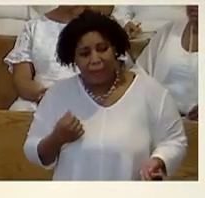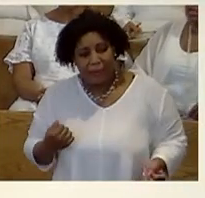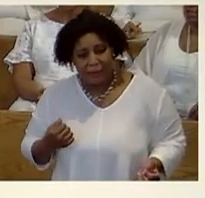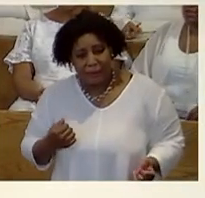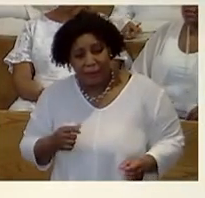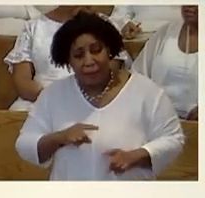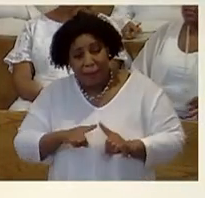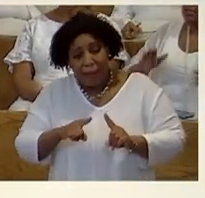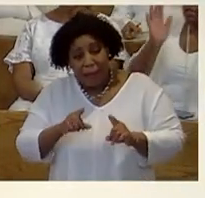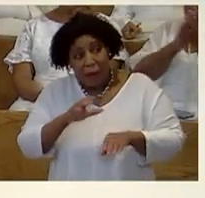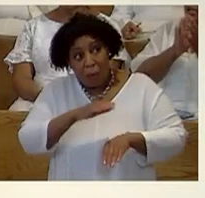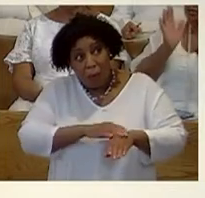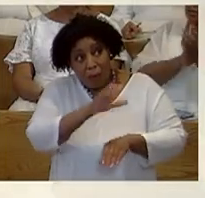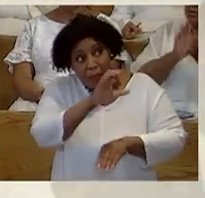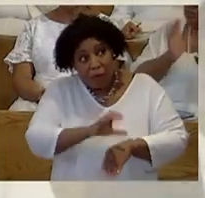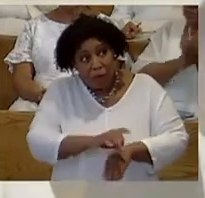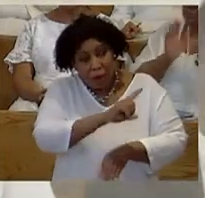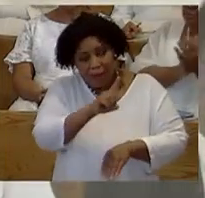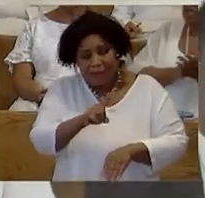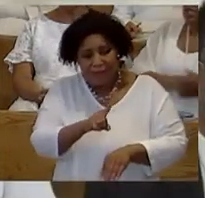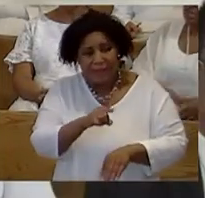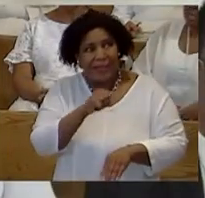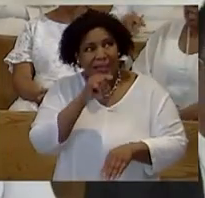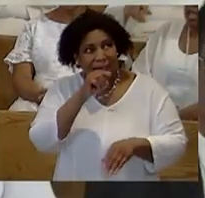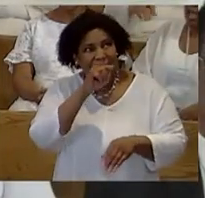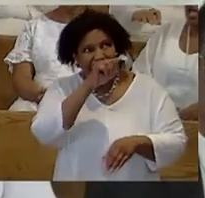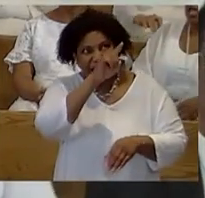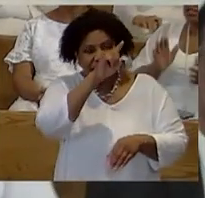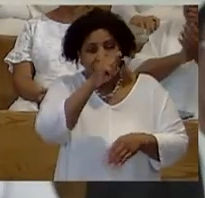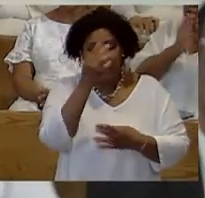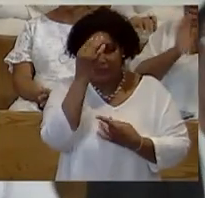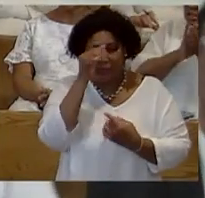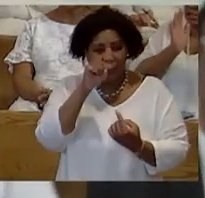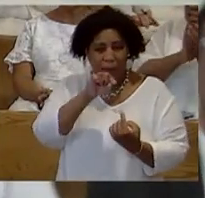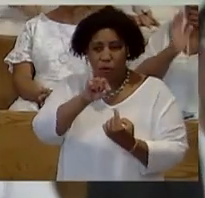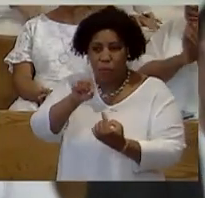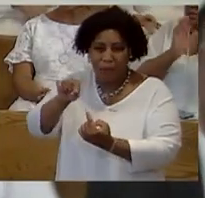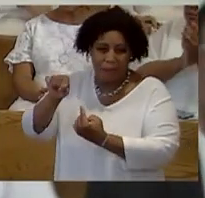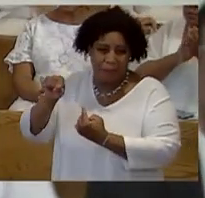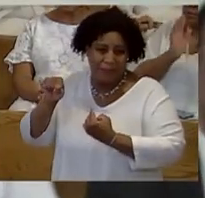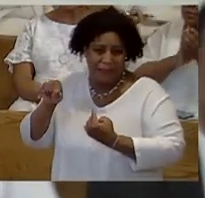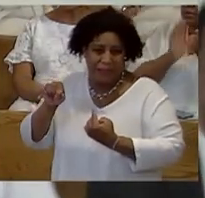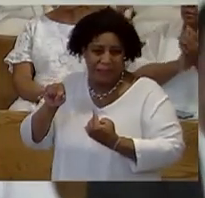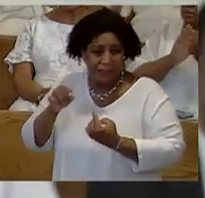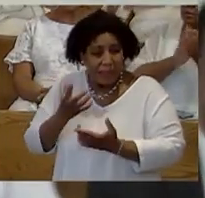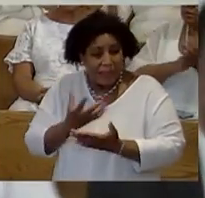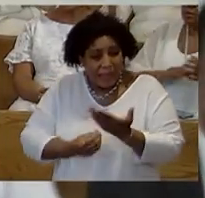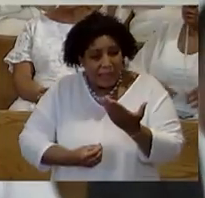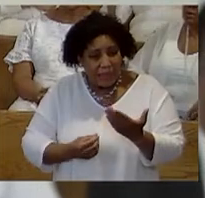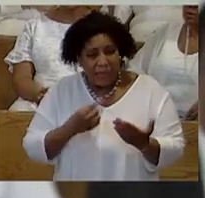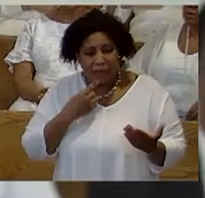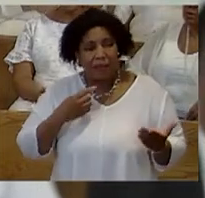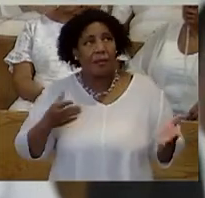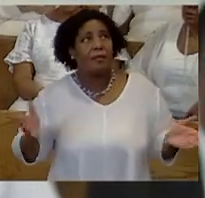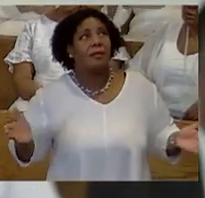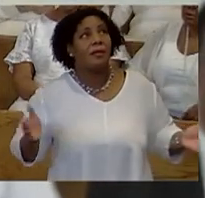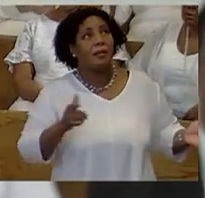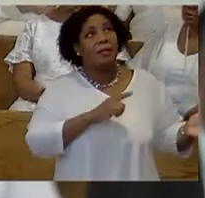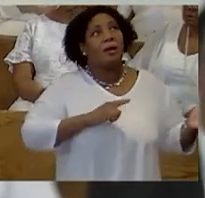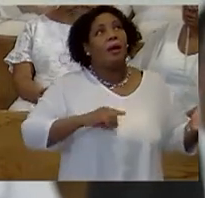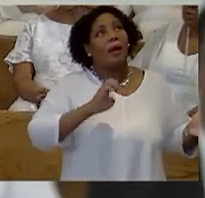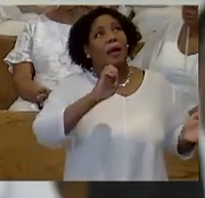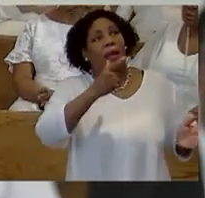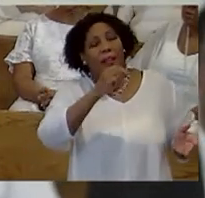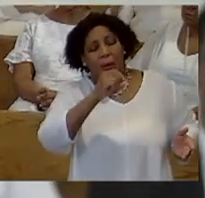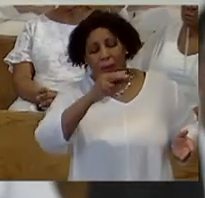got up on the cross, he had you and me on his mind. And when he died, he just said, Lord, Eloah,